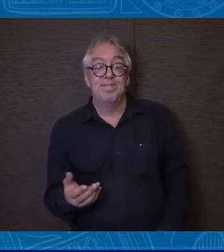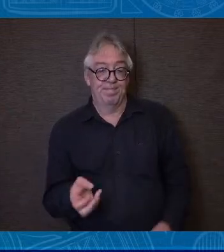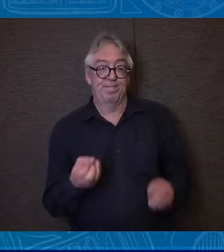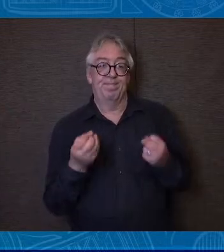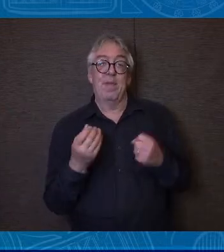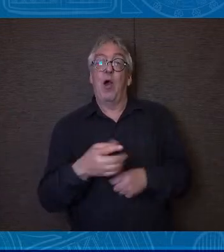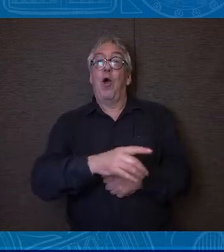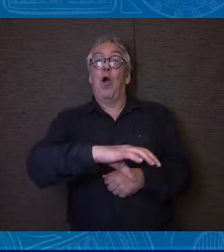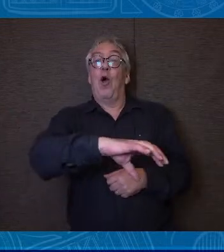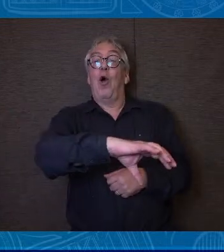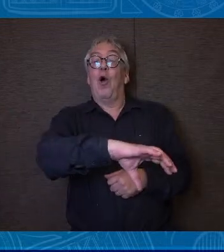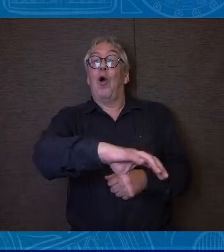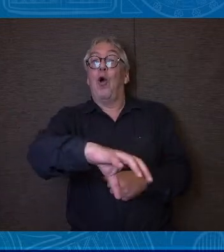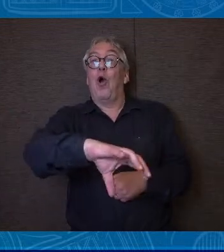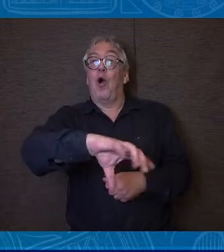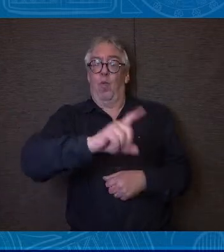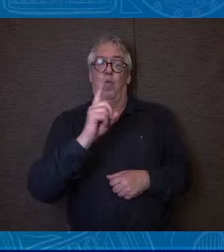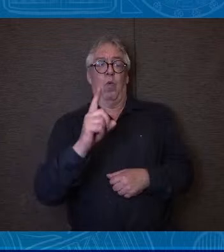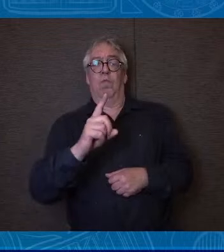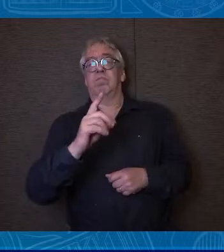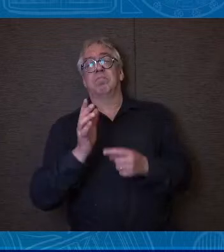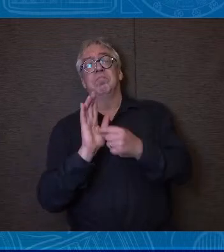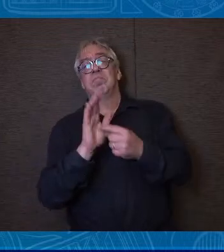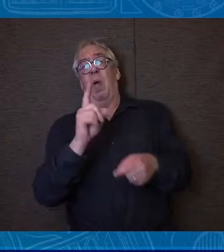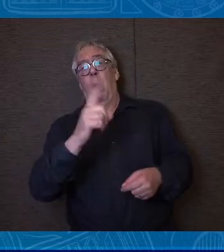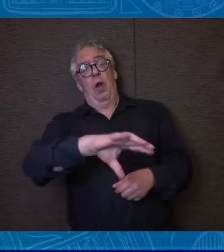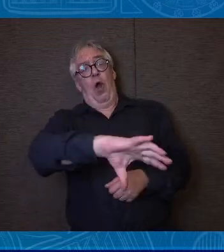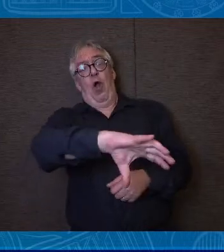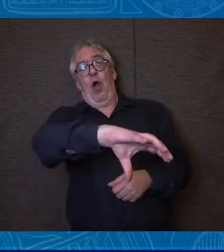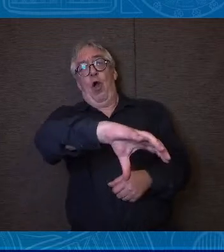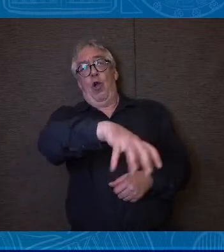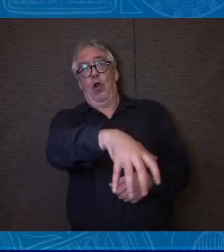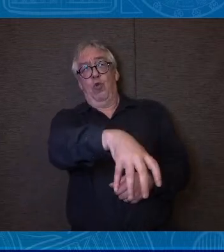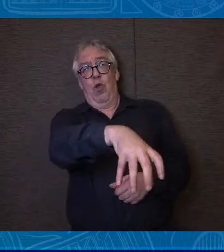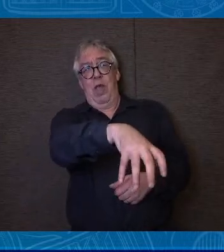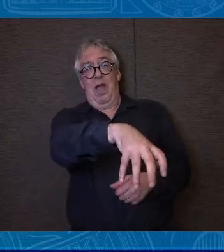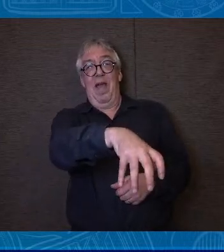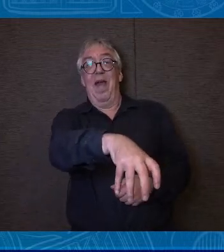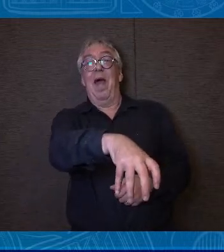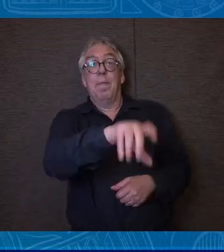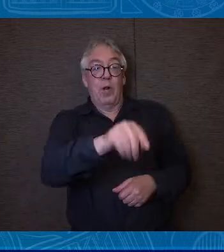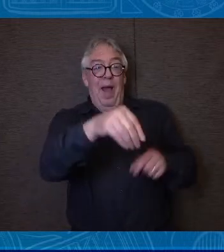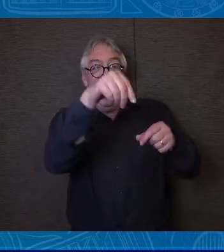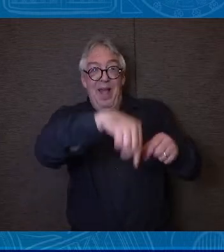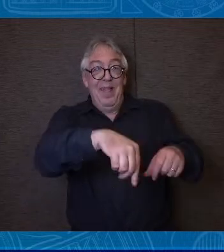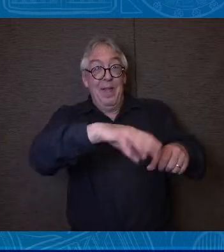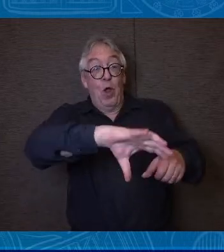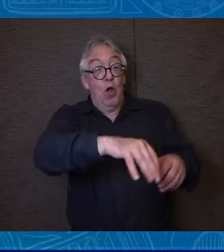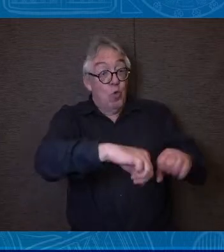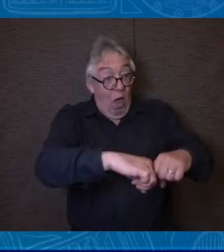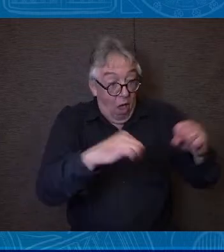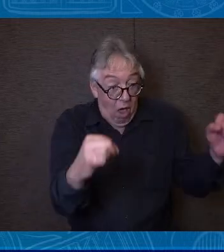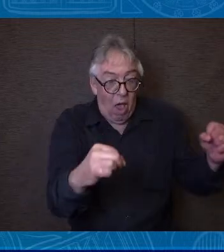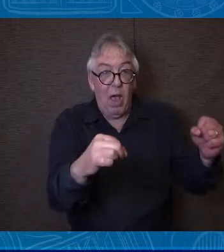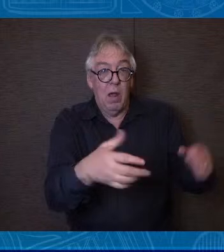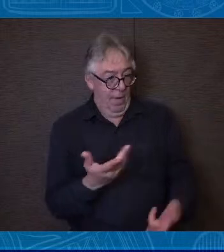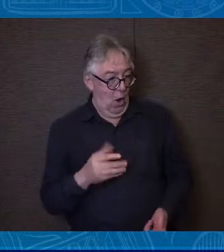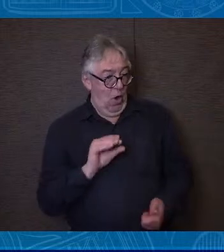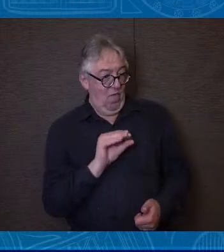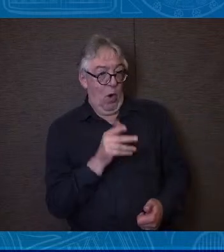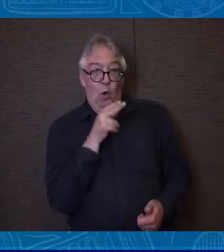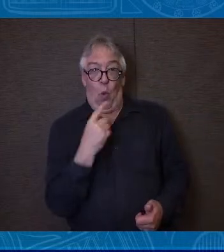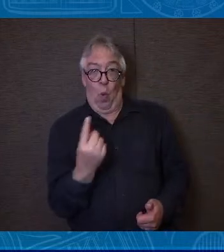of different actions, and even the multiple financing channels. That's also a big challenge for us in terms